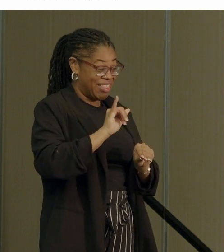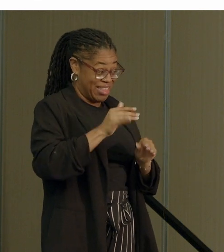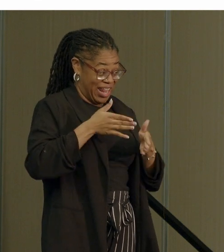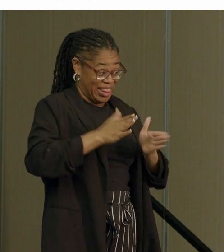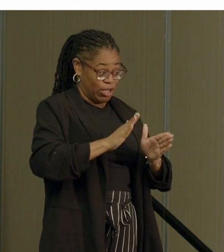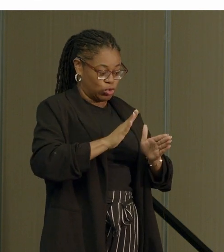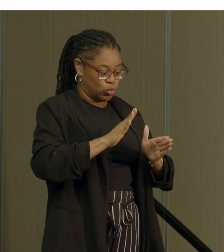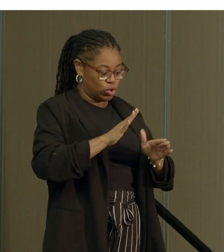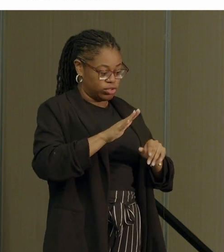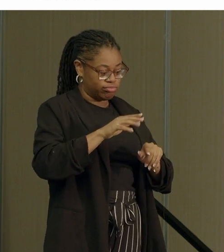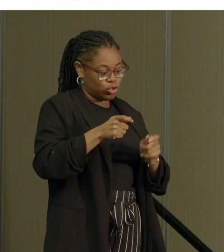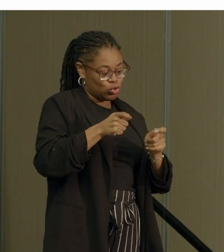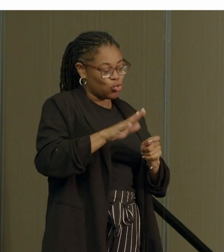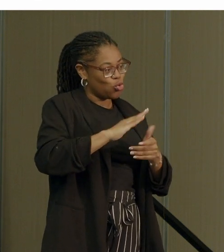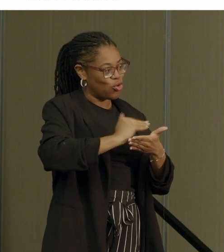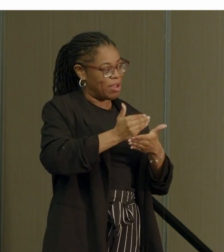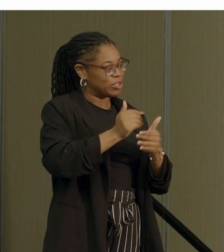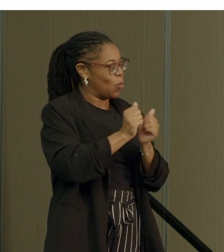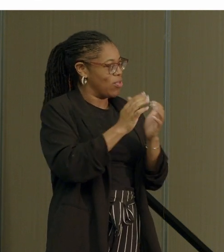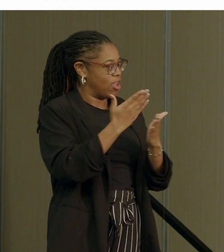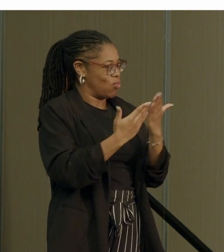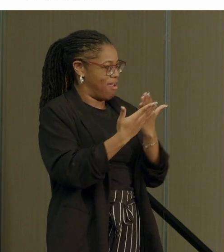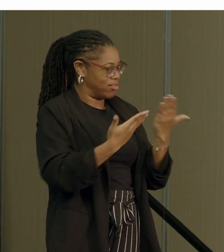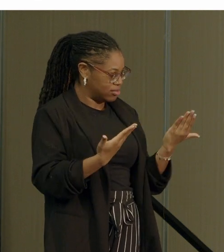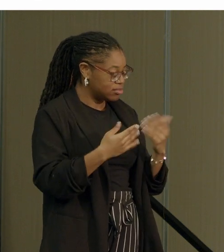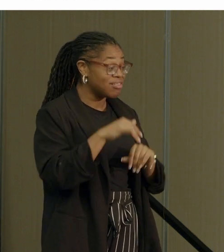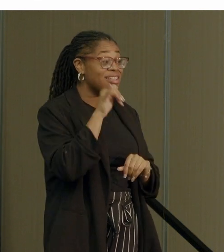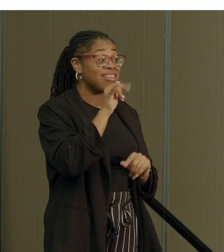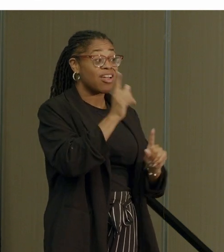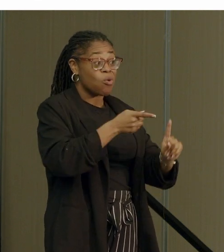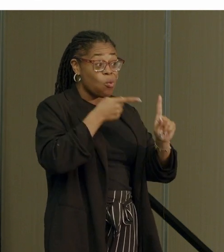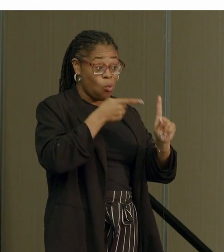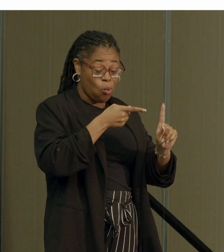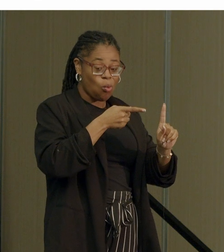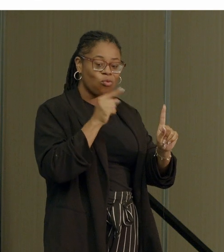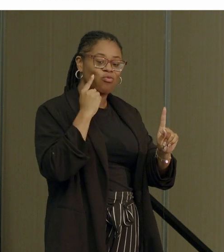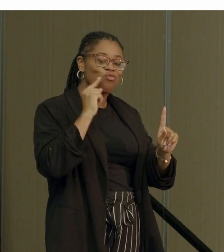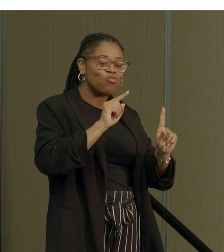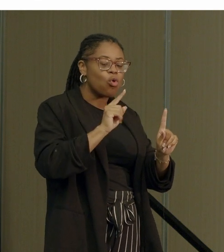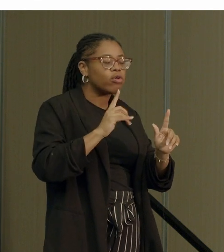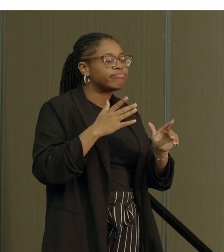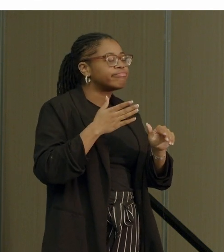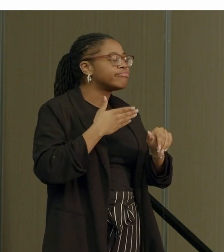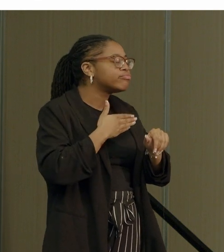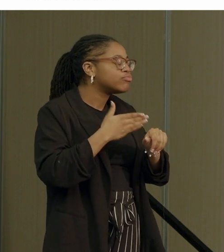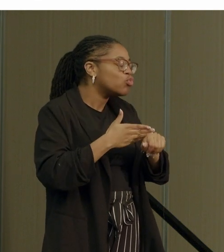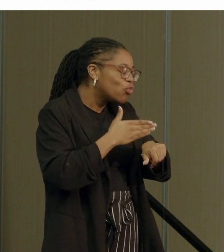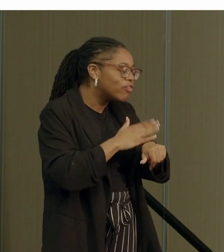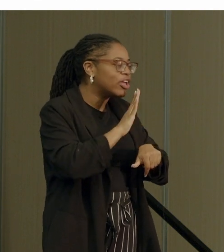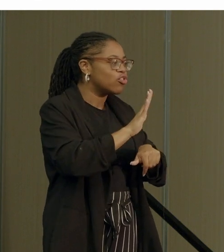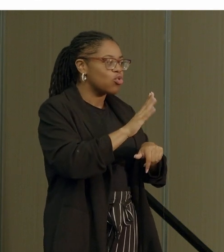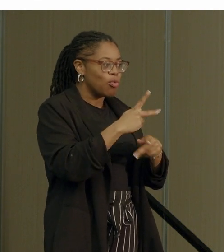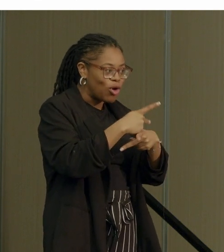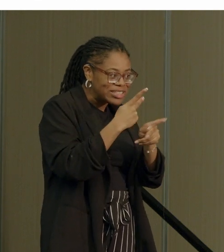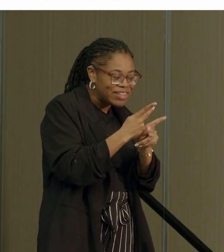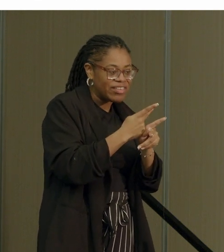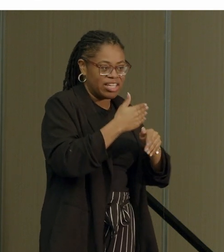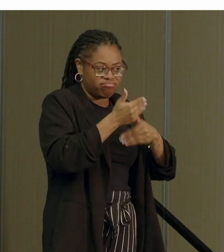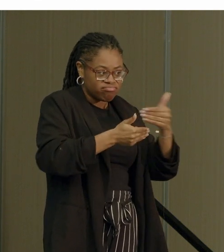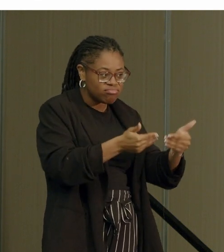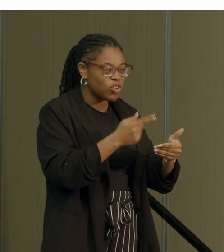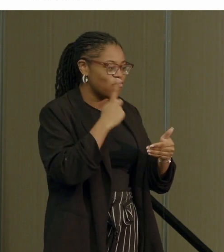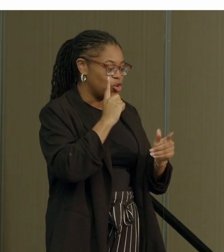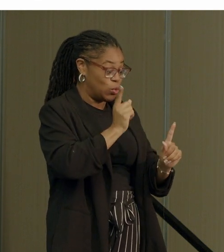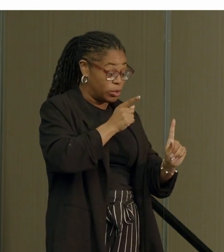your laptop hands-free. The goal of this is to improve your productivity and provide an alternative way for